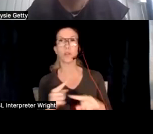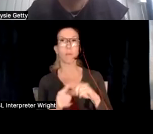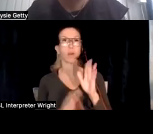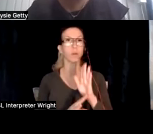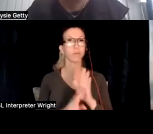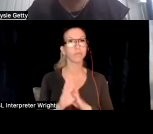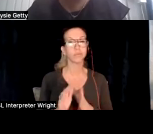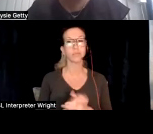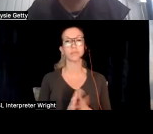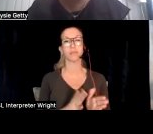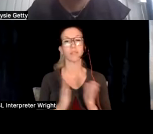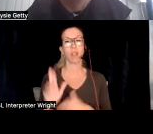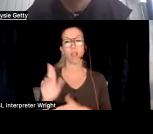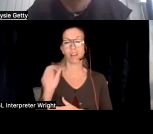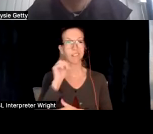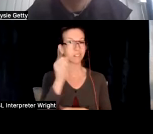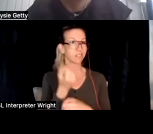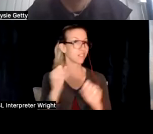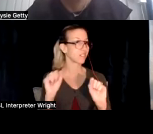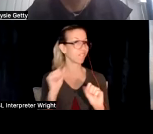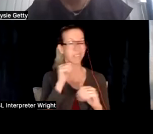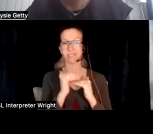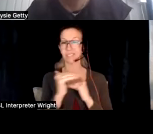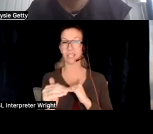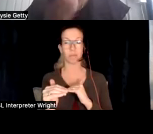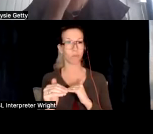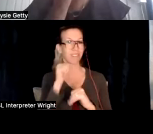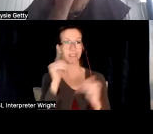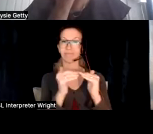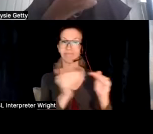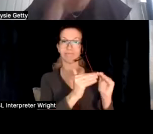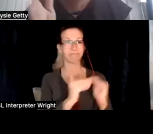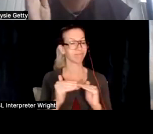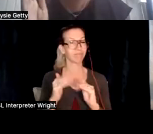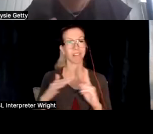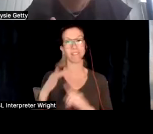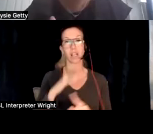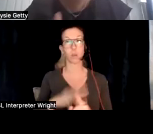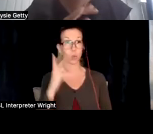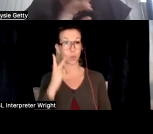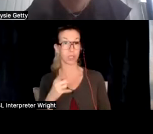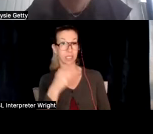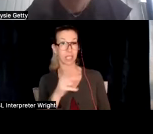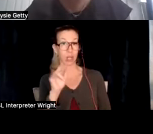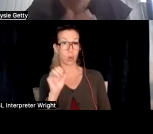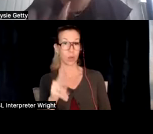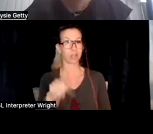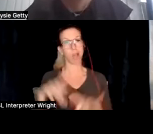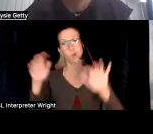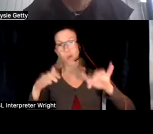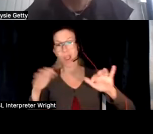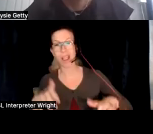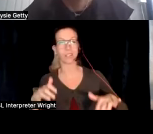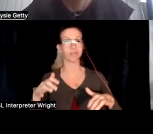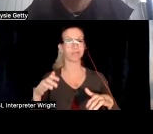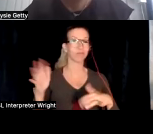and unsafe, unstable, and inequitable environments. And so as you see here, the risk factors are the rain and the storm. However,